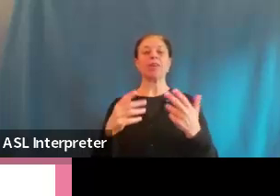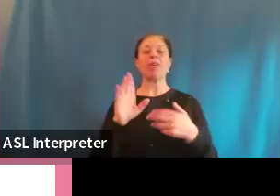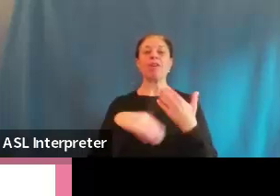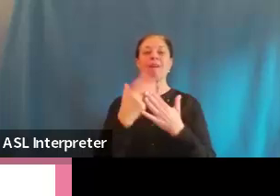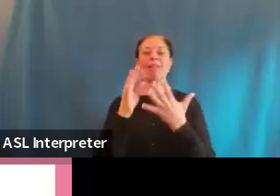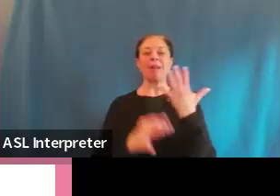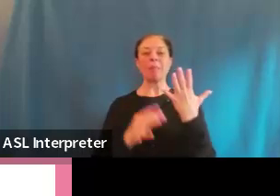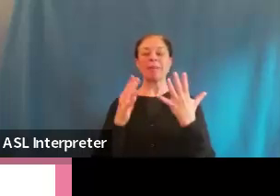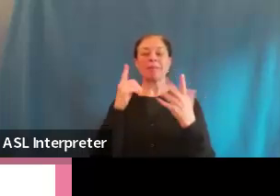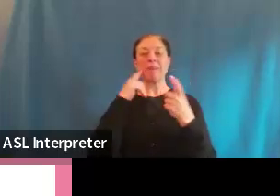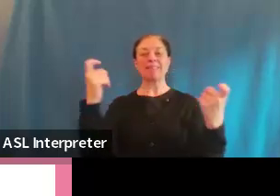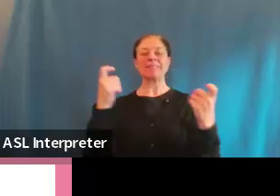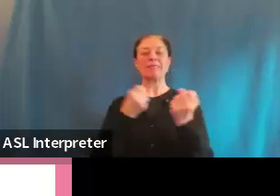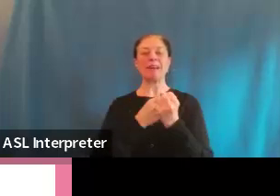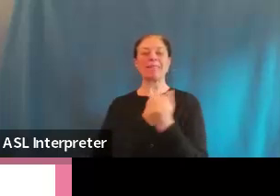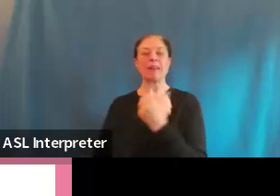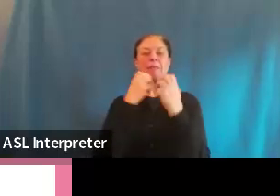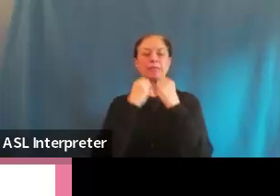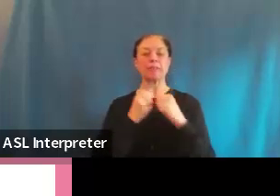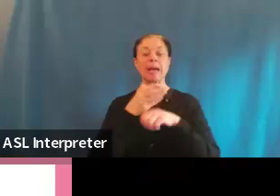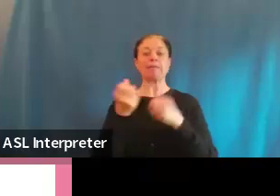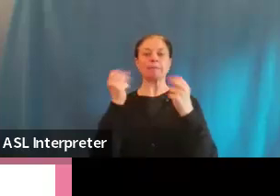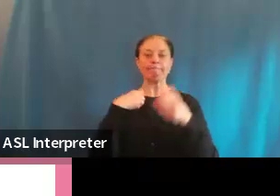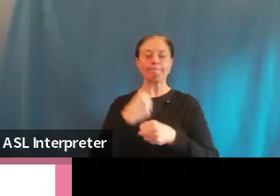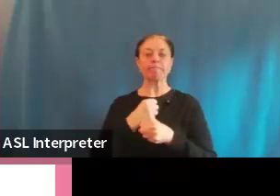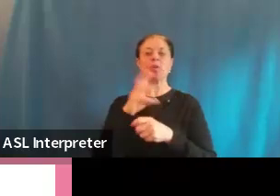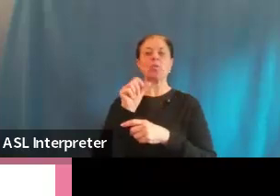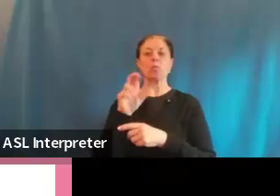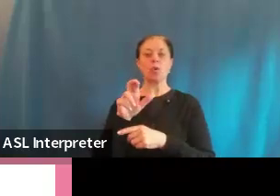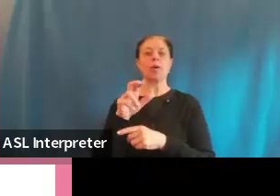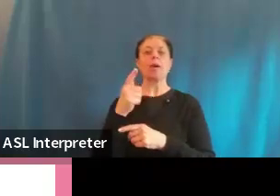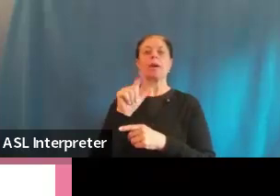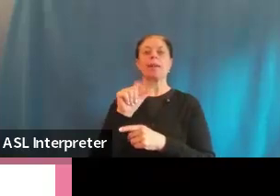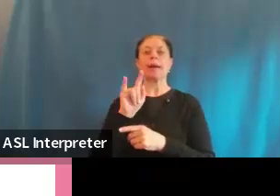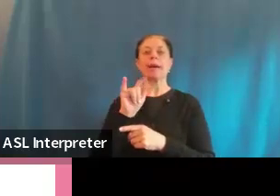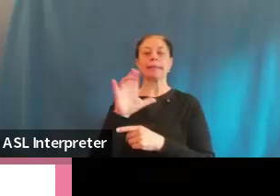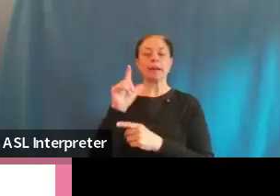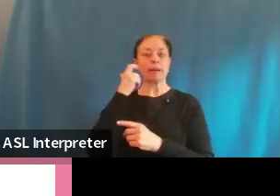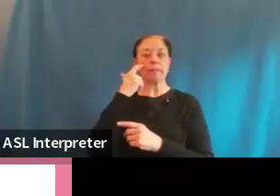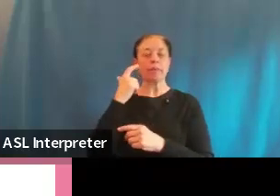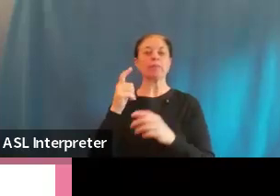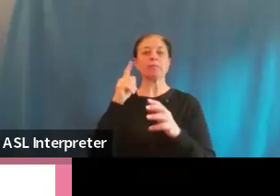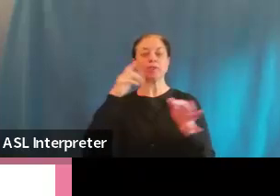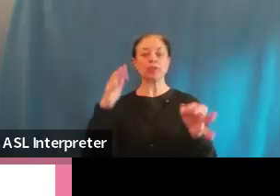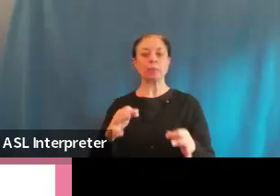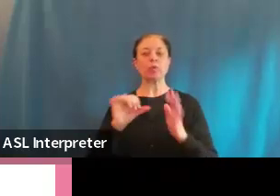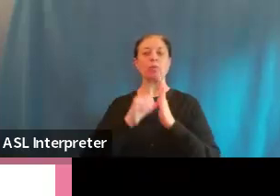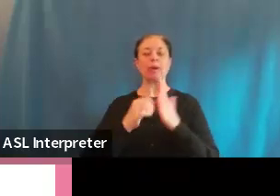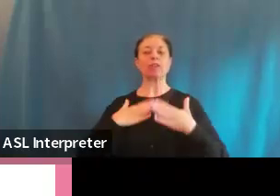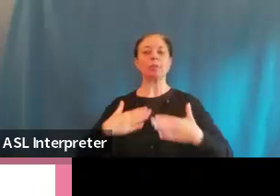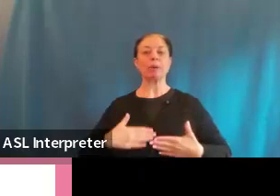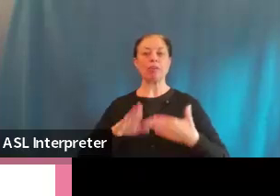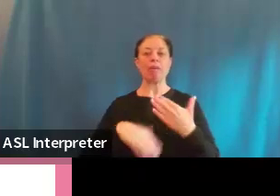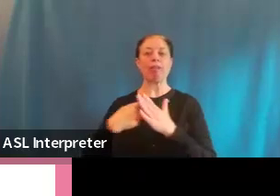fantasy fans love and cherish. After decades of war, the galactic government determined to oppress humanity at all cost has finally